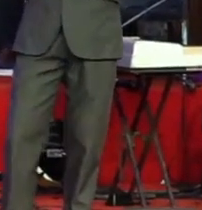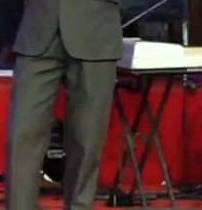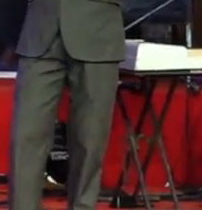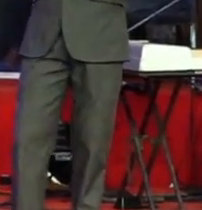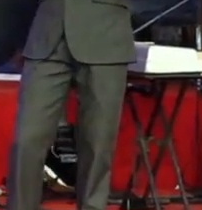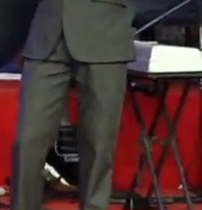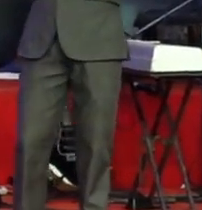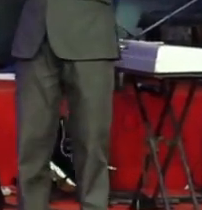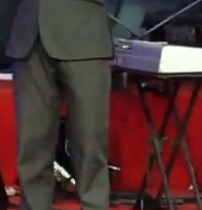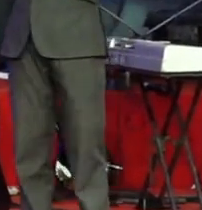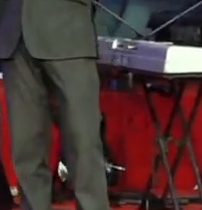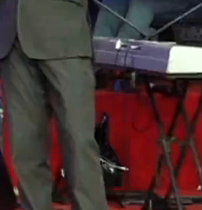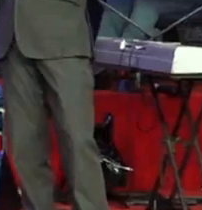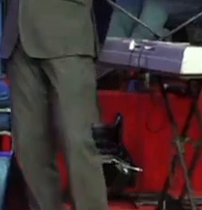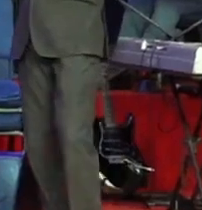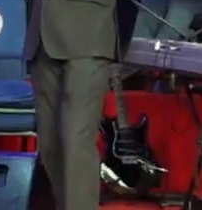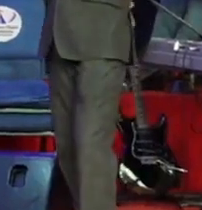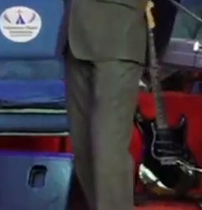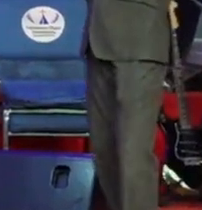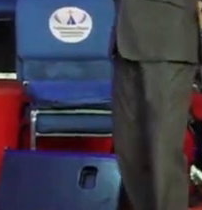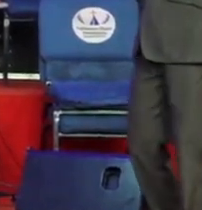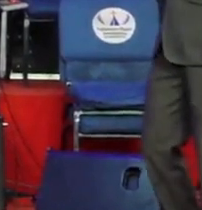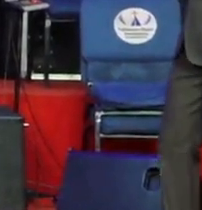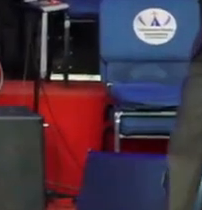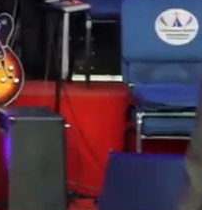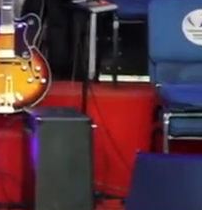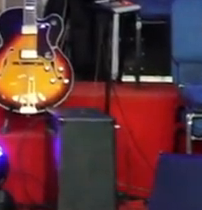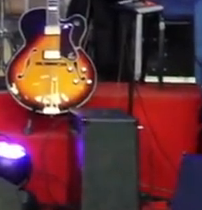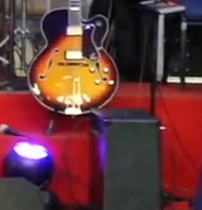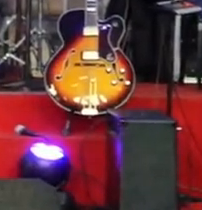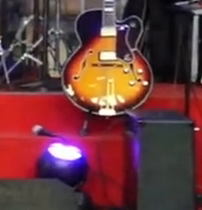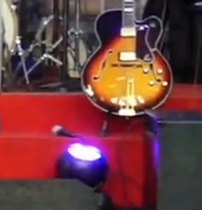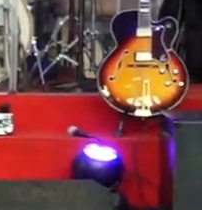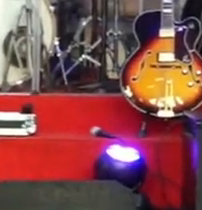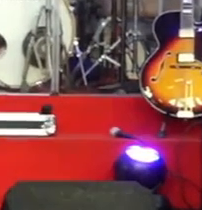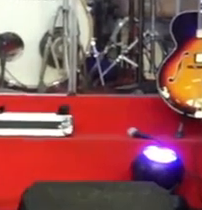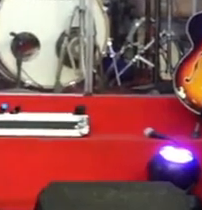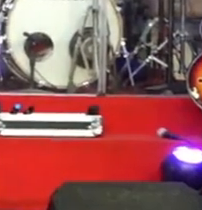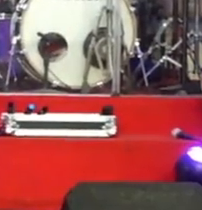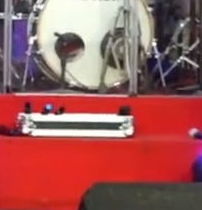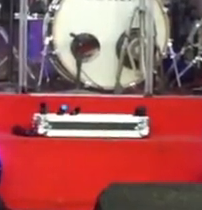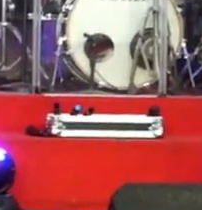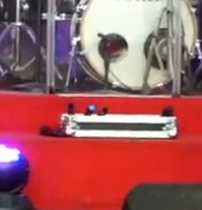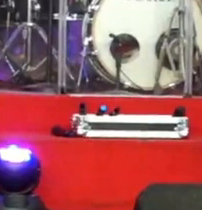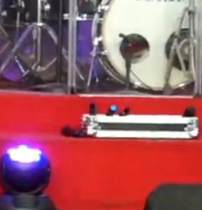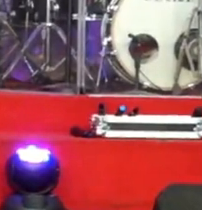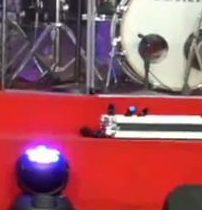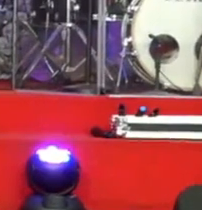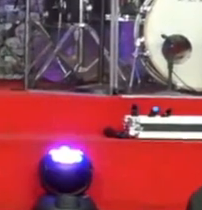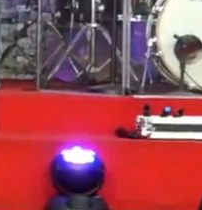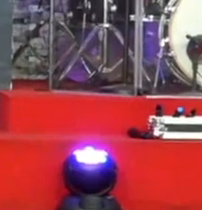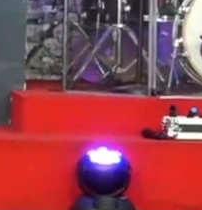The publisher had to accept. Lazima ule ambaye ananakili angekubali. So this man took